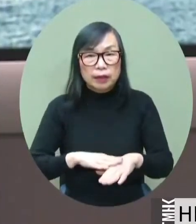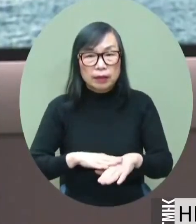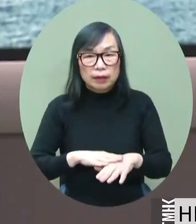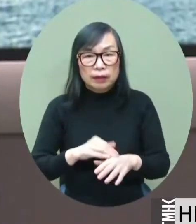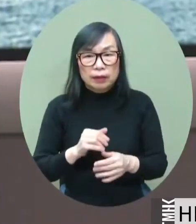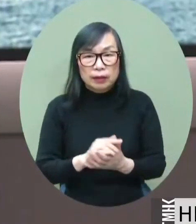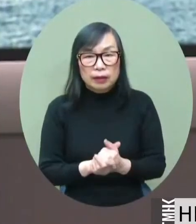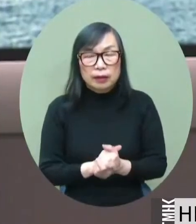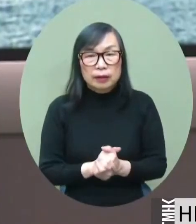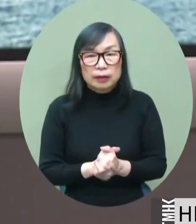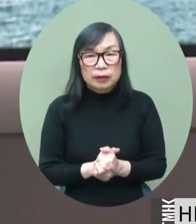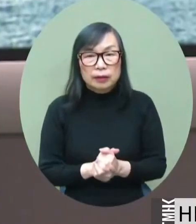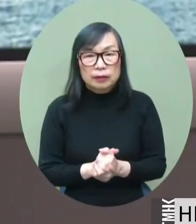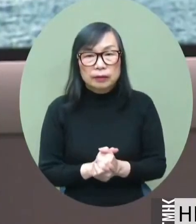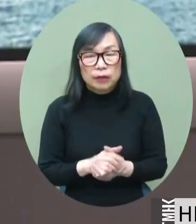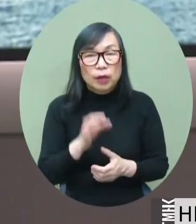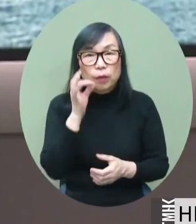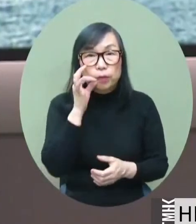So